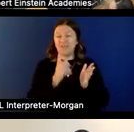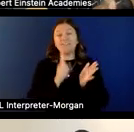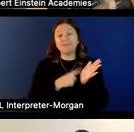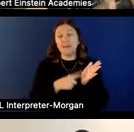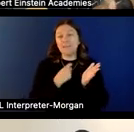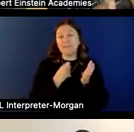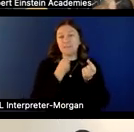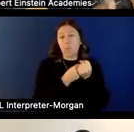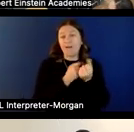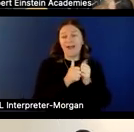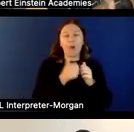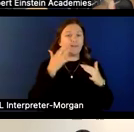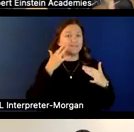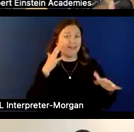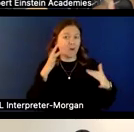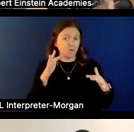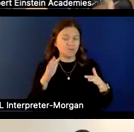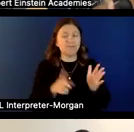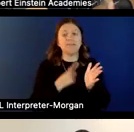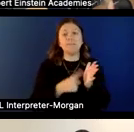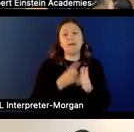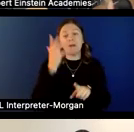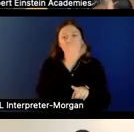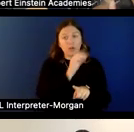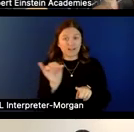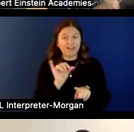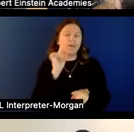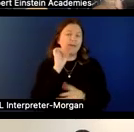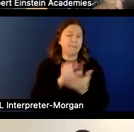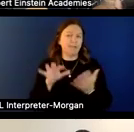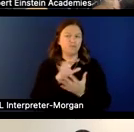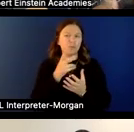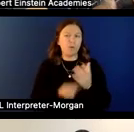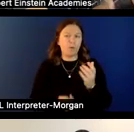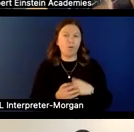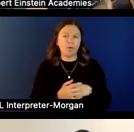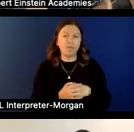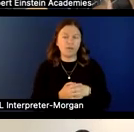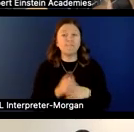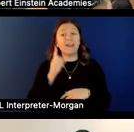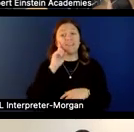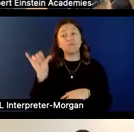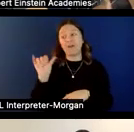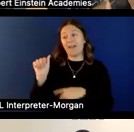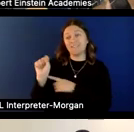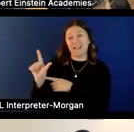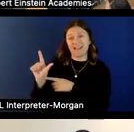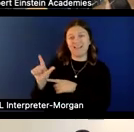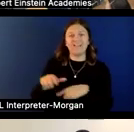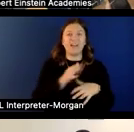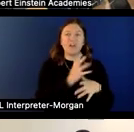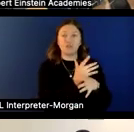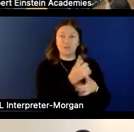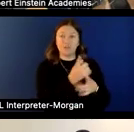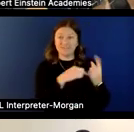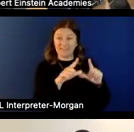sounds, how it sounds, sometimes how it looks like. So I think it is a mixture. Another thing too, like American Sign Language and German Sign Language is different